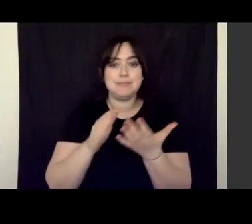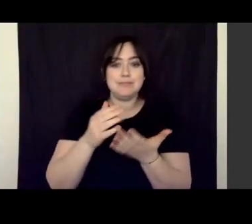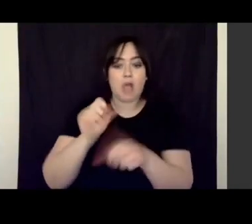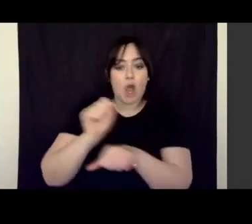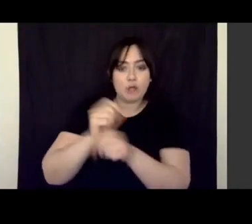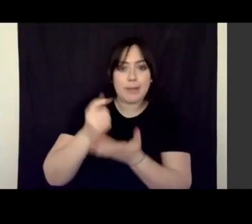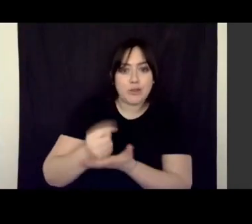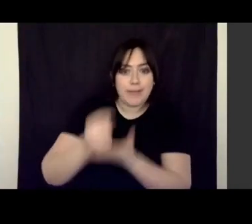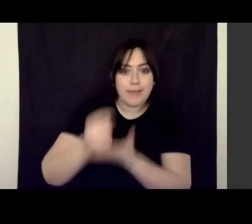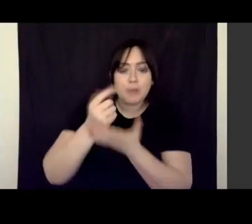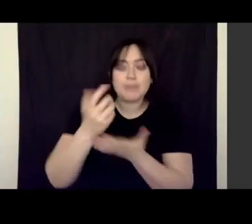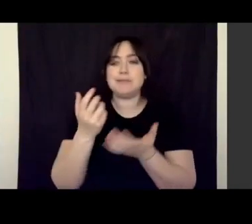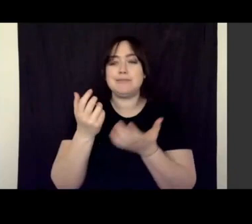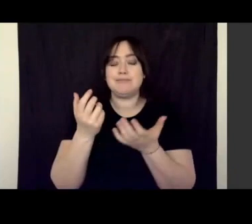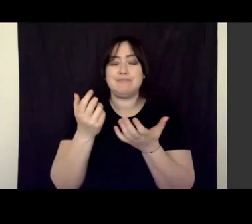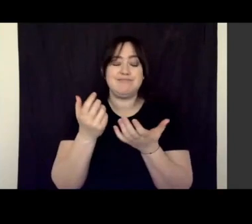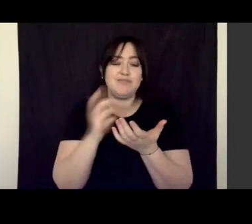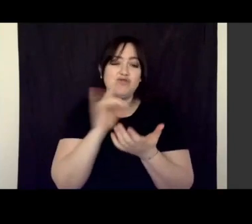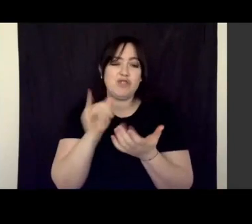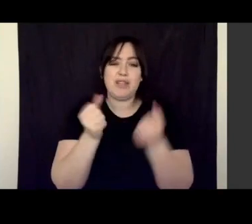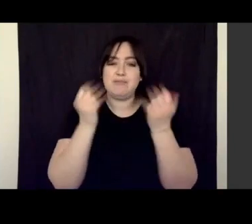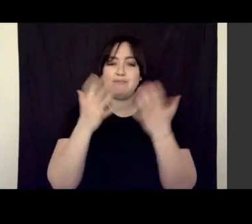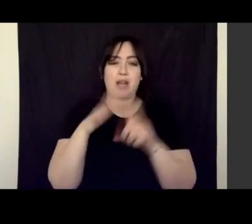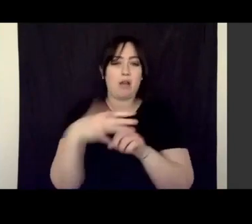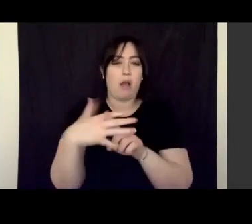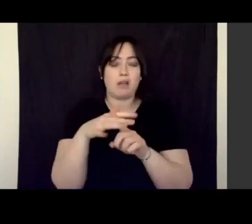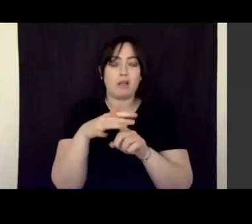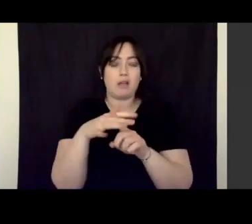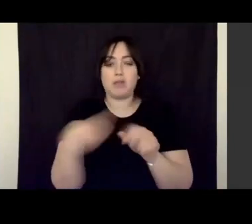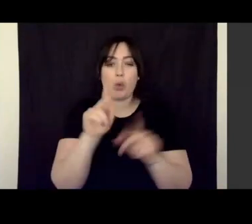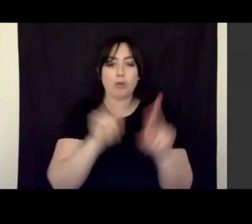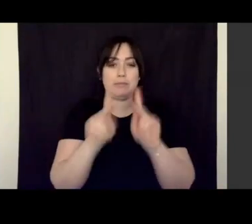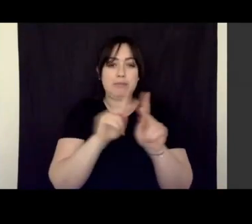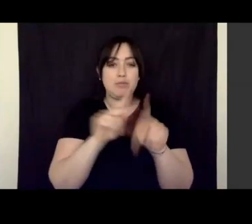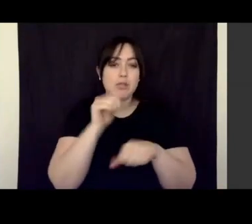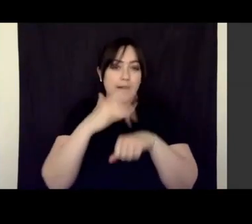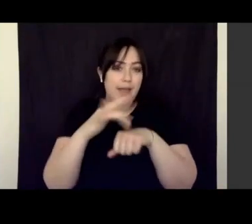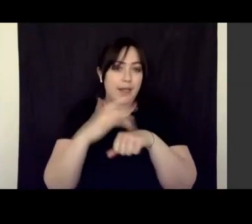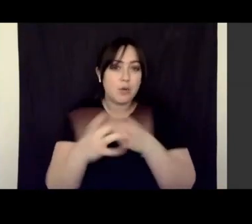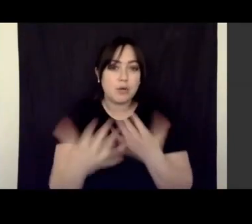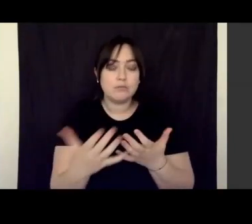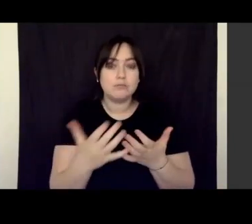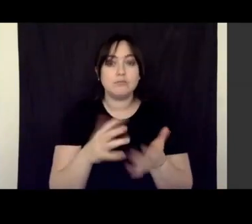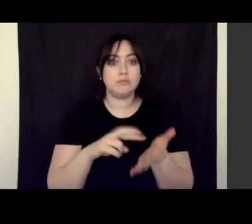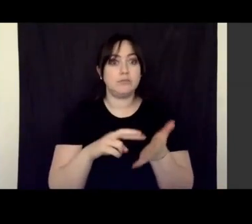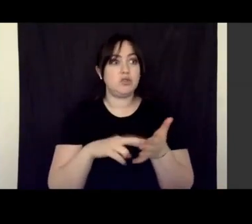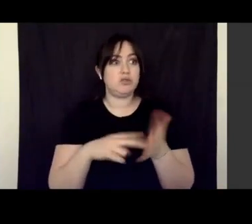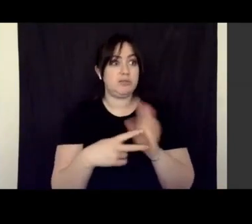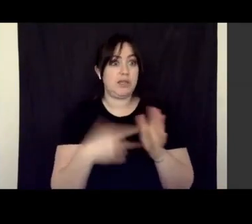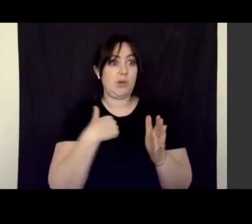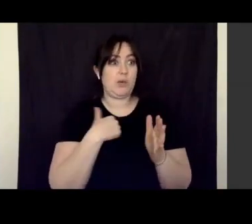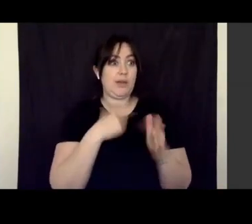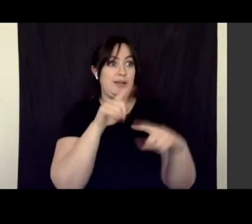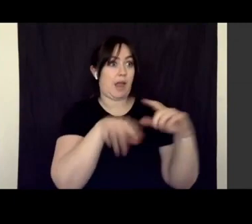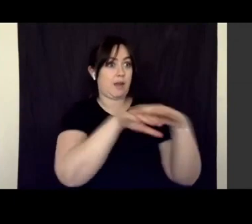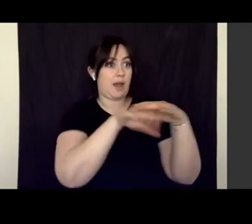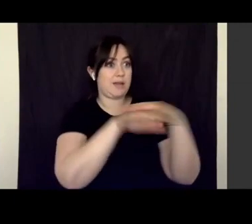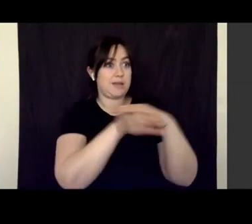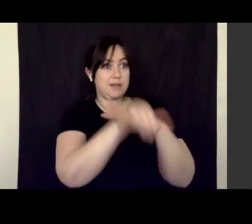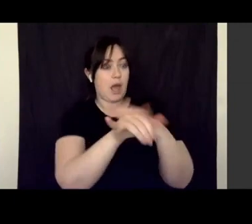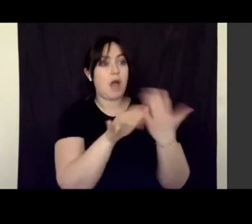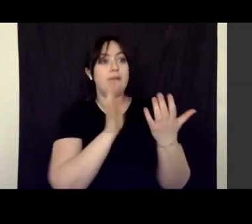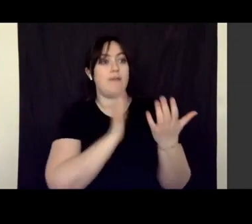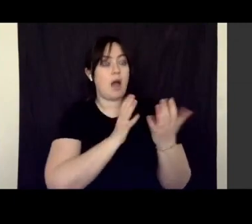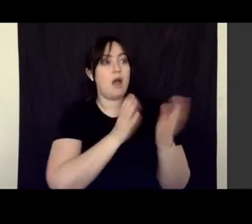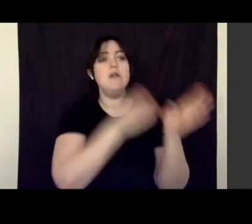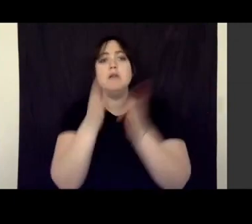lack of that, then we have to start thinking what are the other options? And some of those